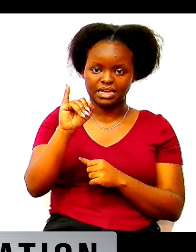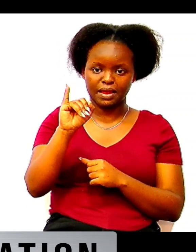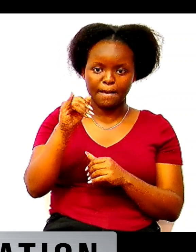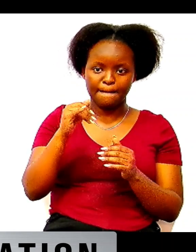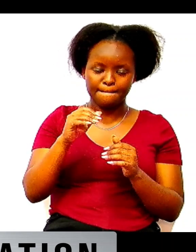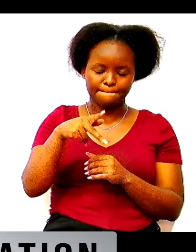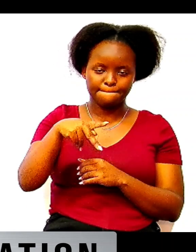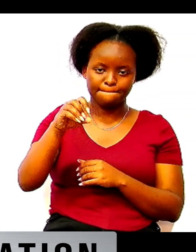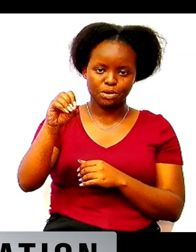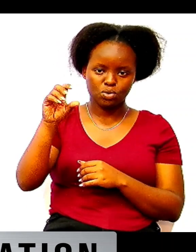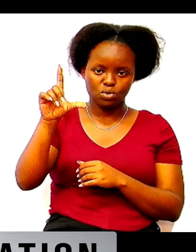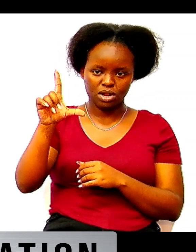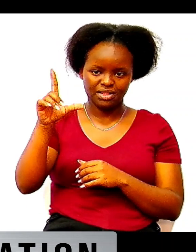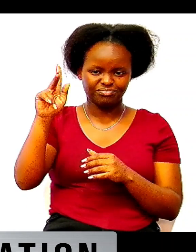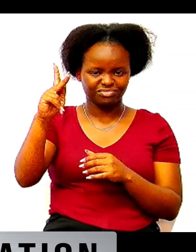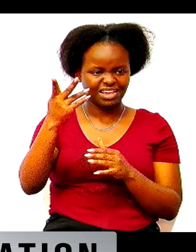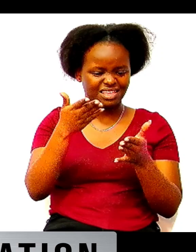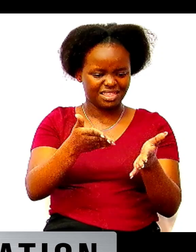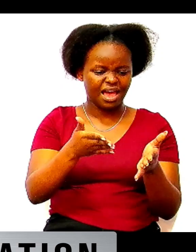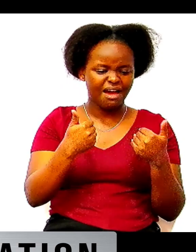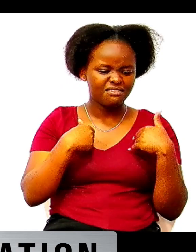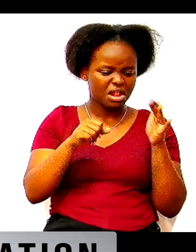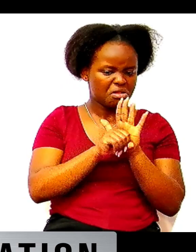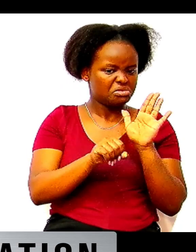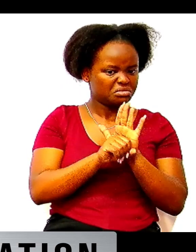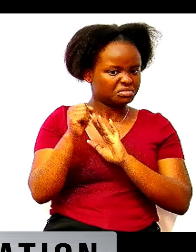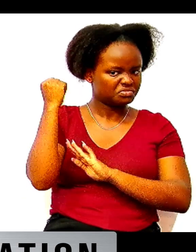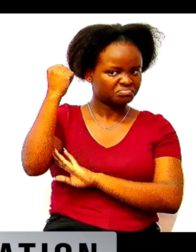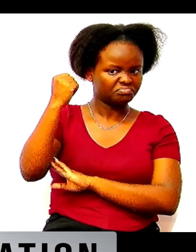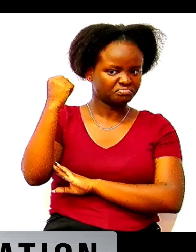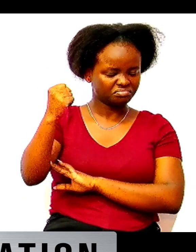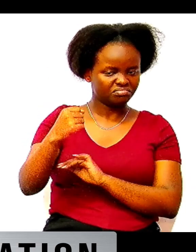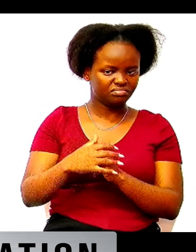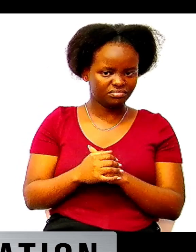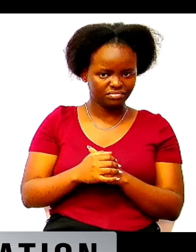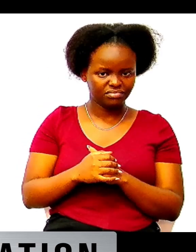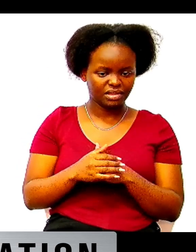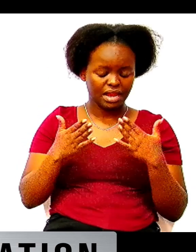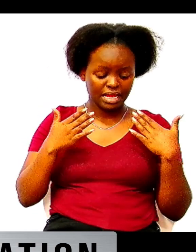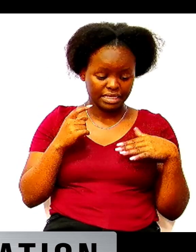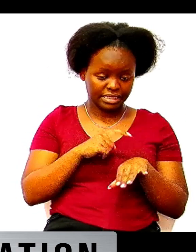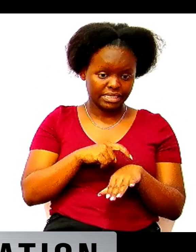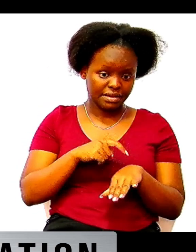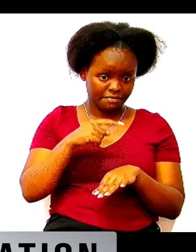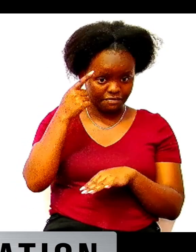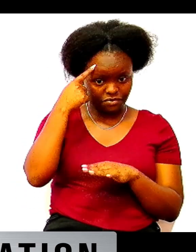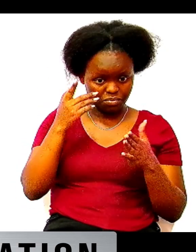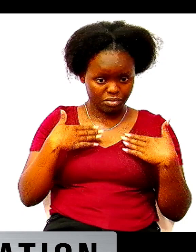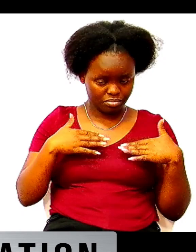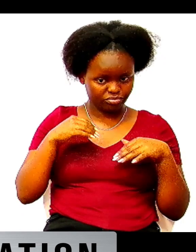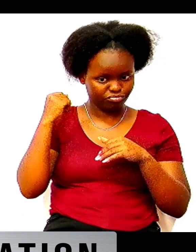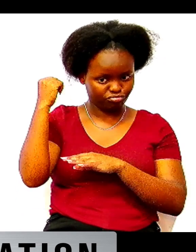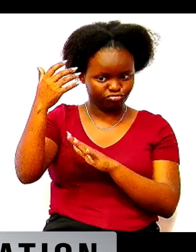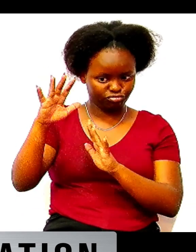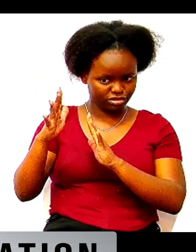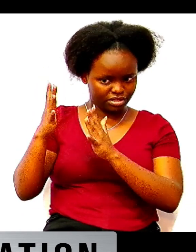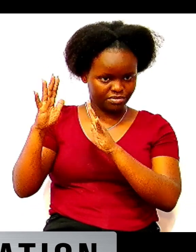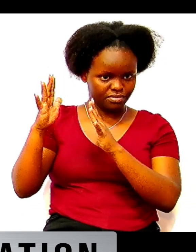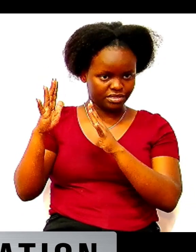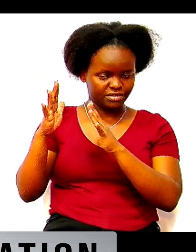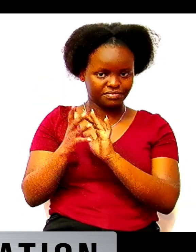and there is a lot of politics going on there. I think it's time for people to focus on celebration. Is there anything to celebrate?